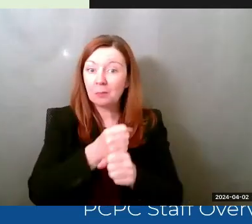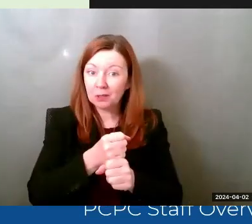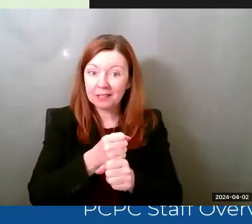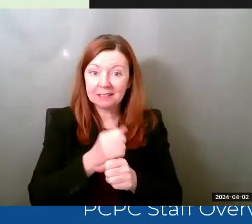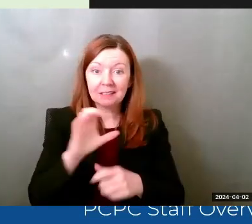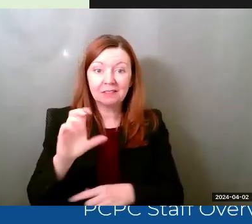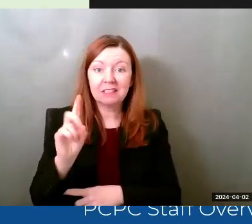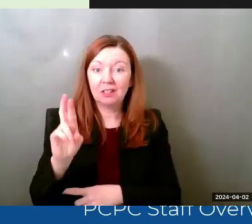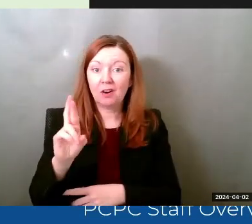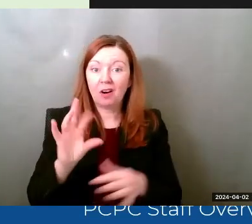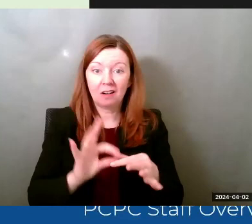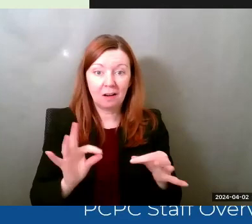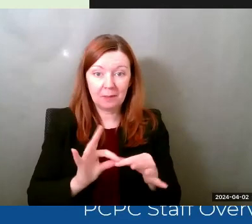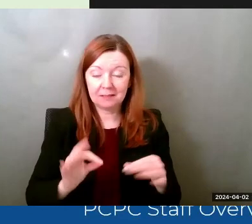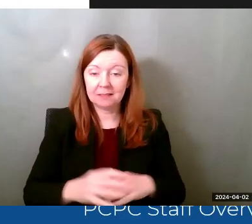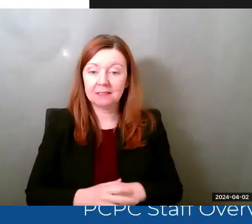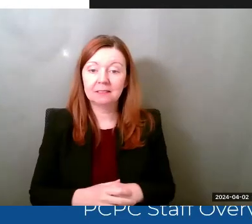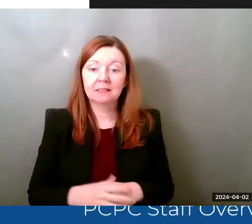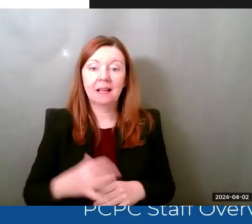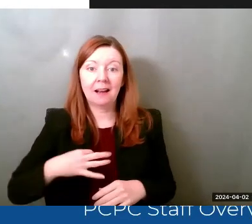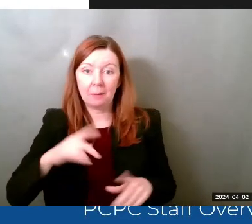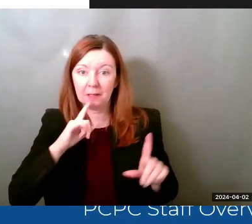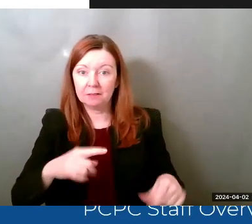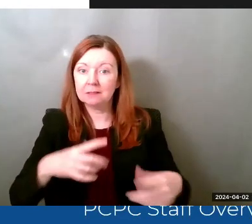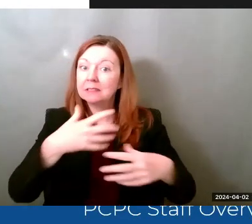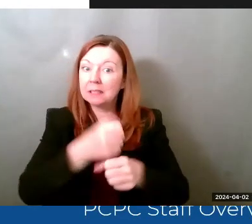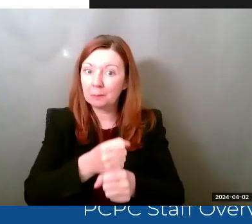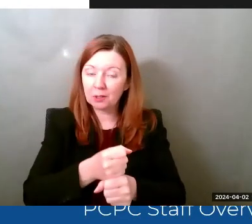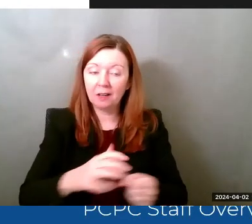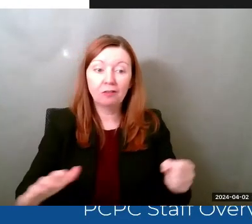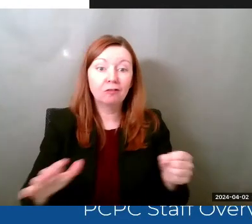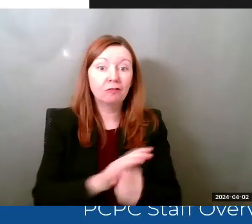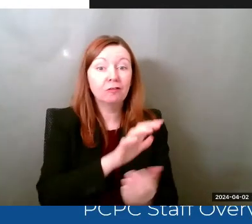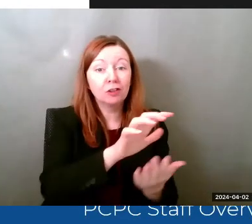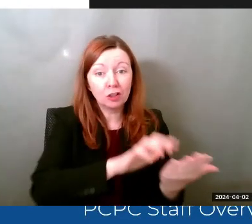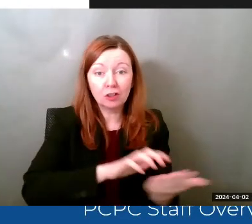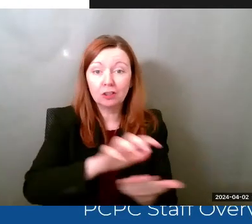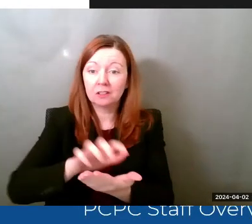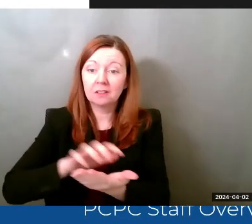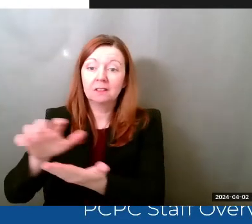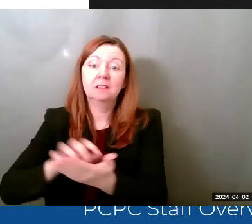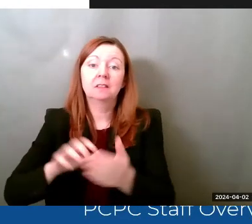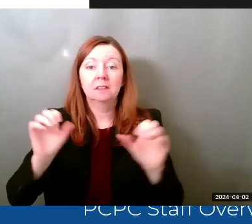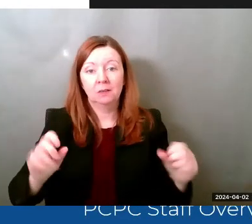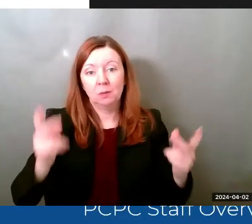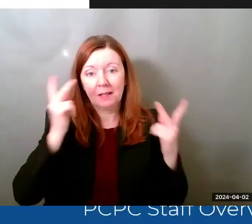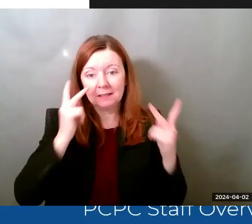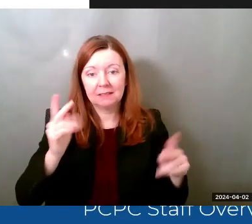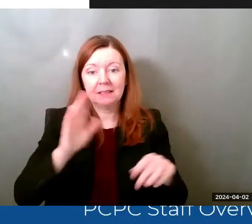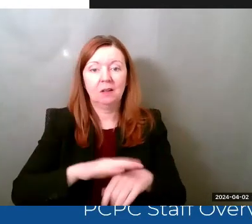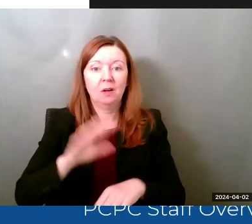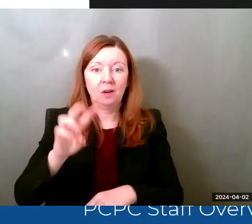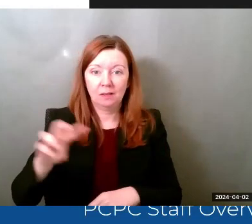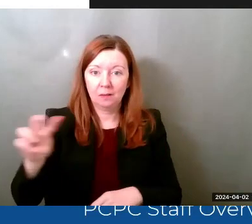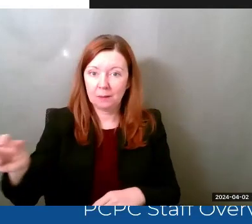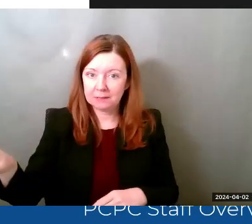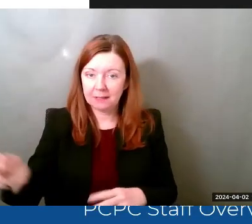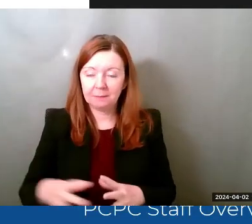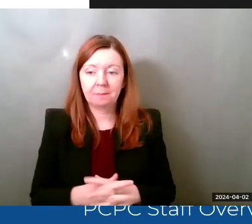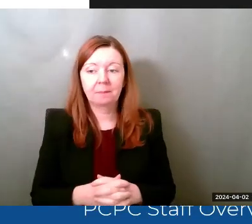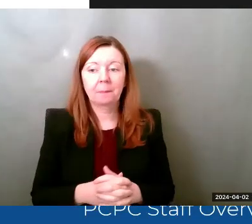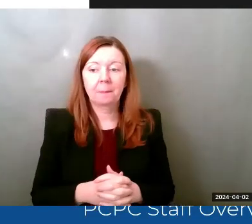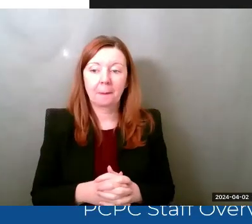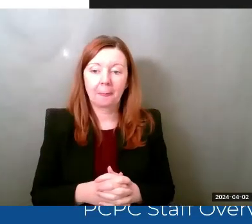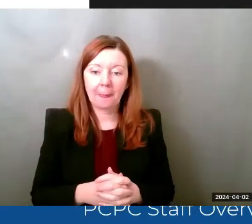CDR committee comments and applicant responses. A full accounting of CDR comments and applicant responses can be found on